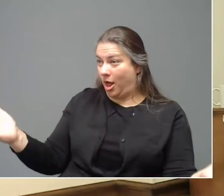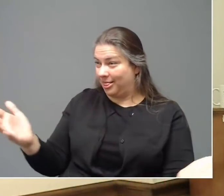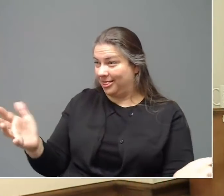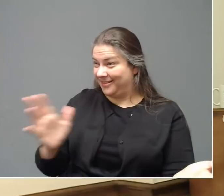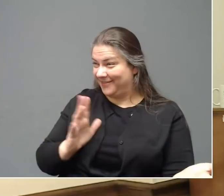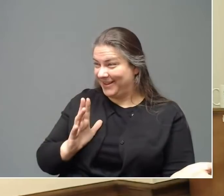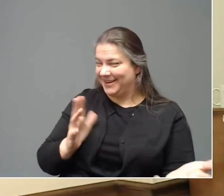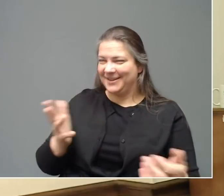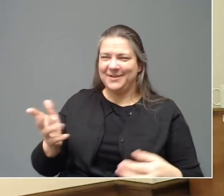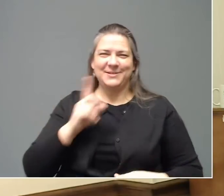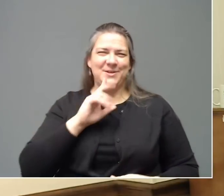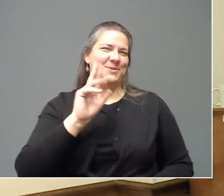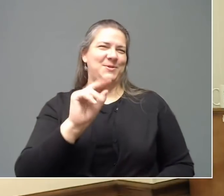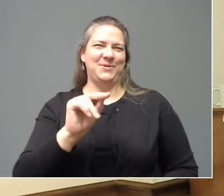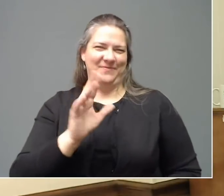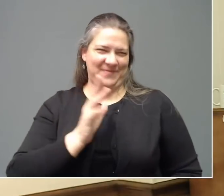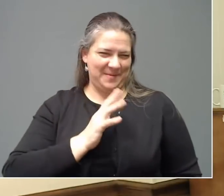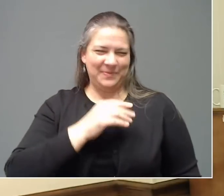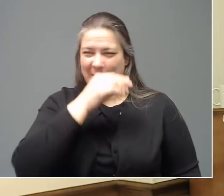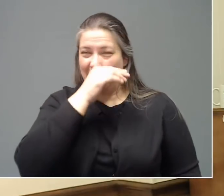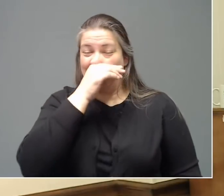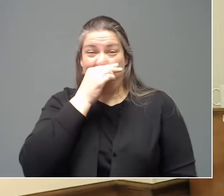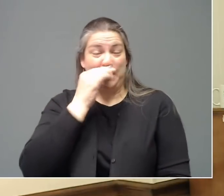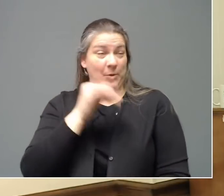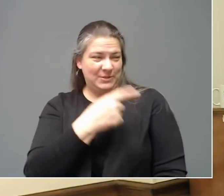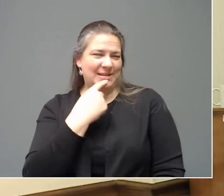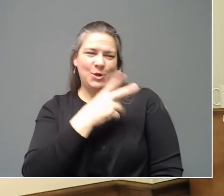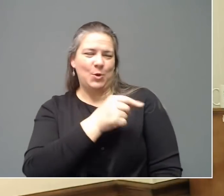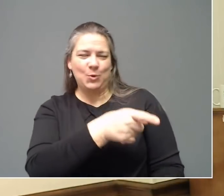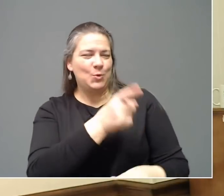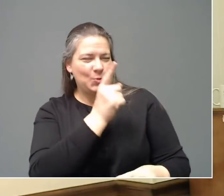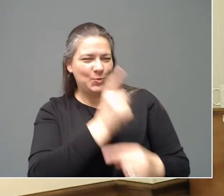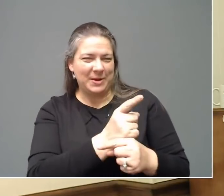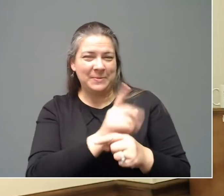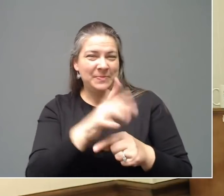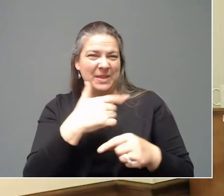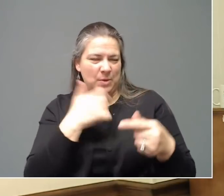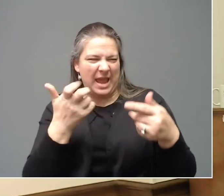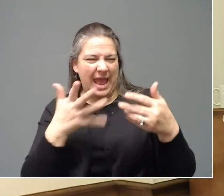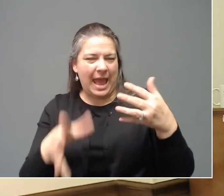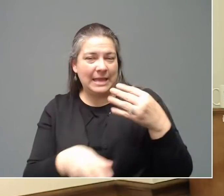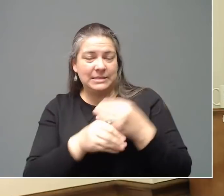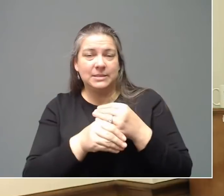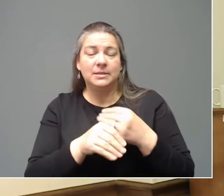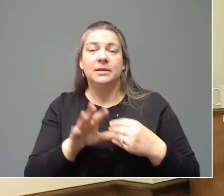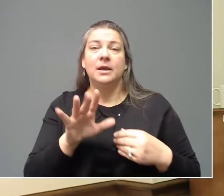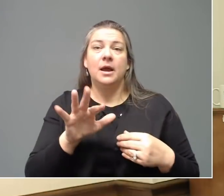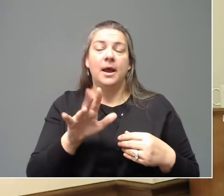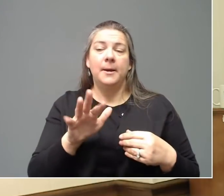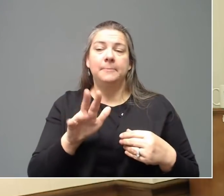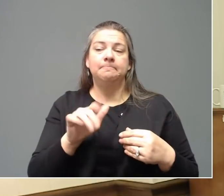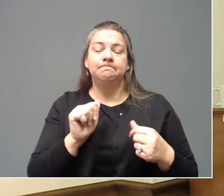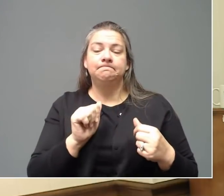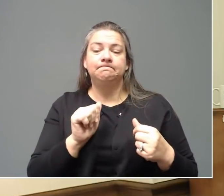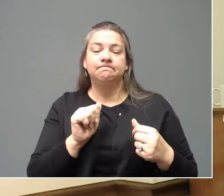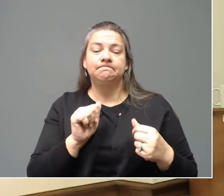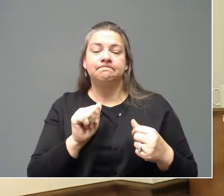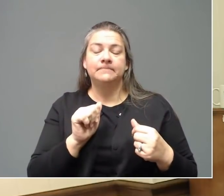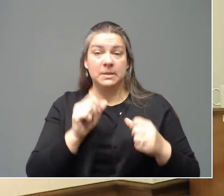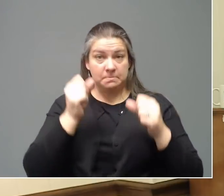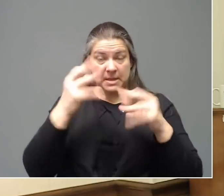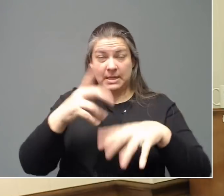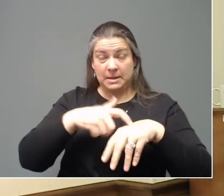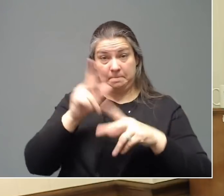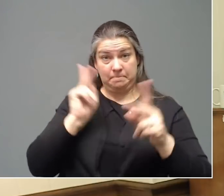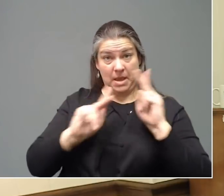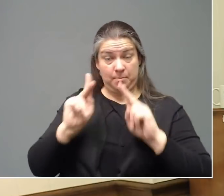Oh, no, none of that at all was incorrect. I can just add a few things. Again, often the people who are